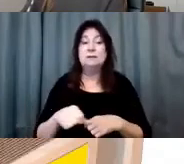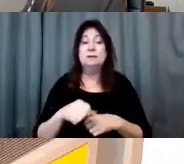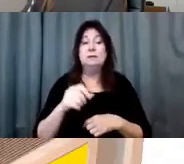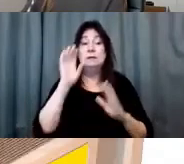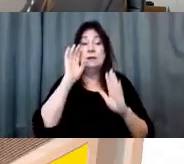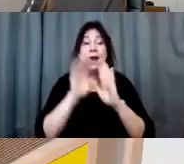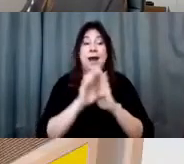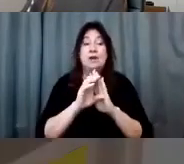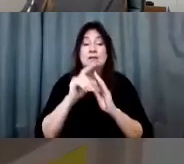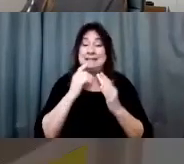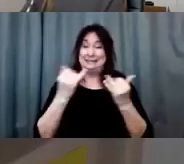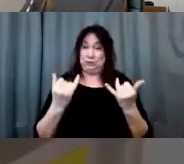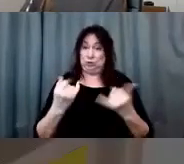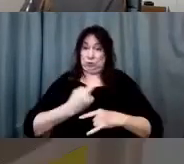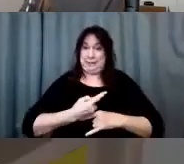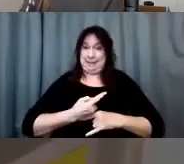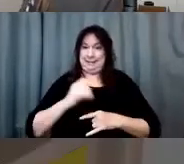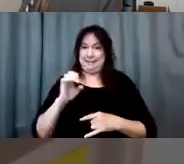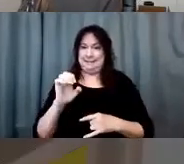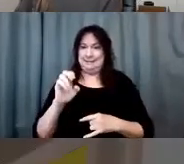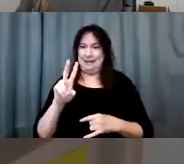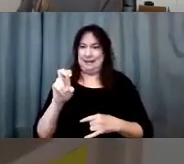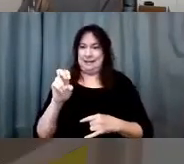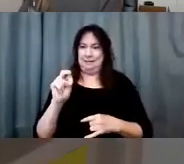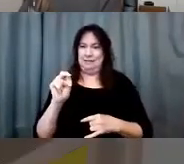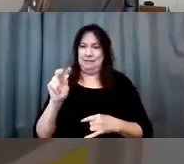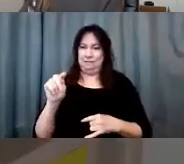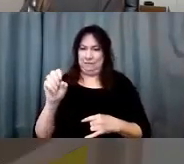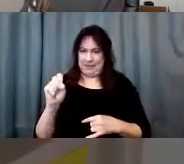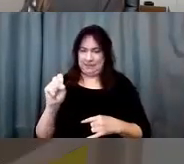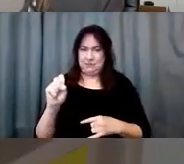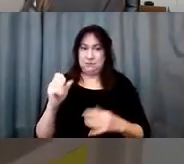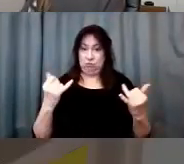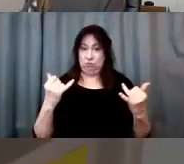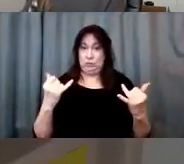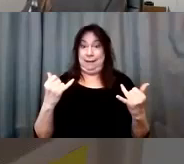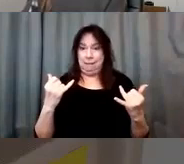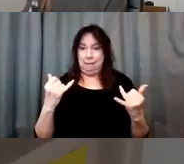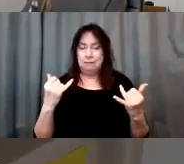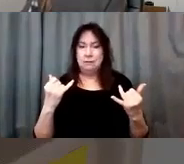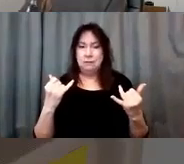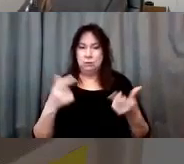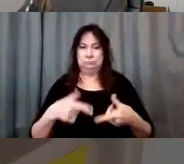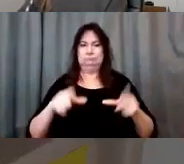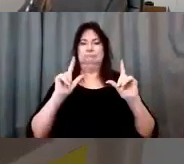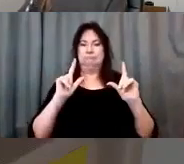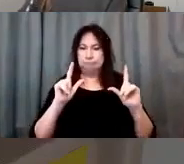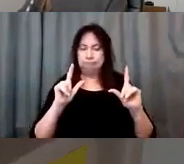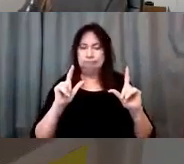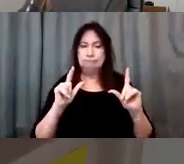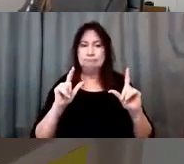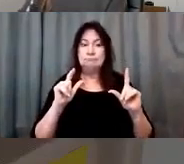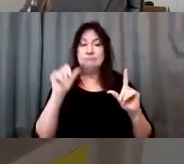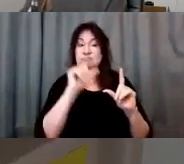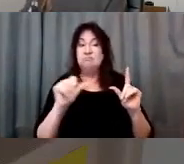says Today's Events. The events taking place that day will appear here, and any session that is